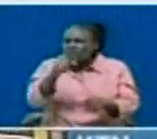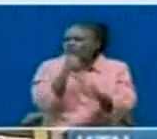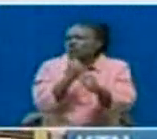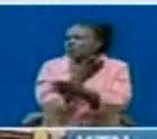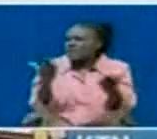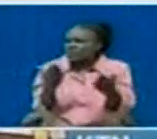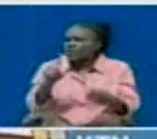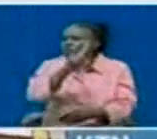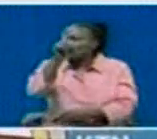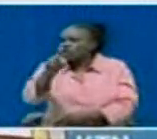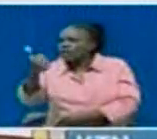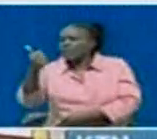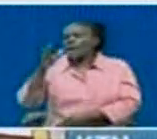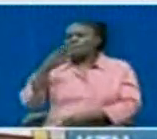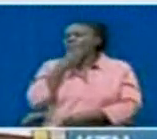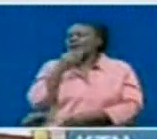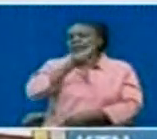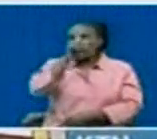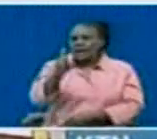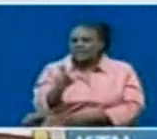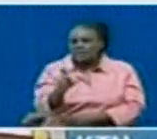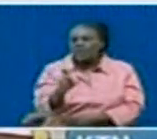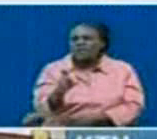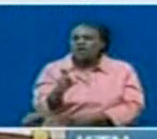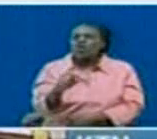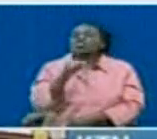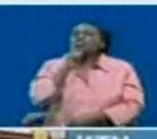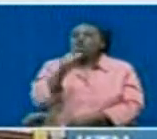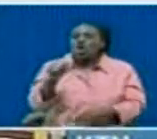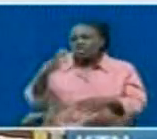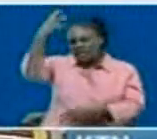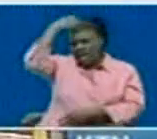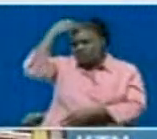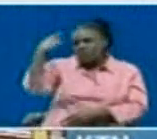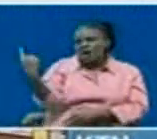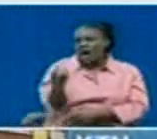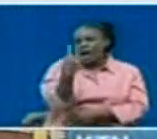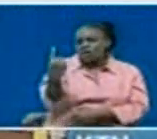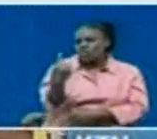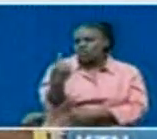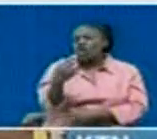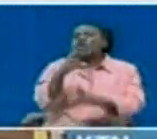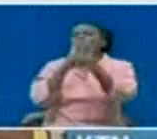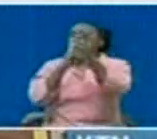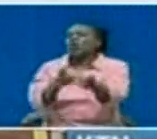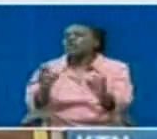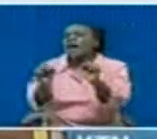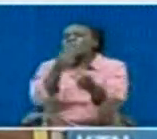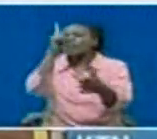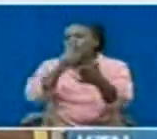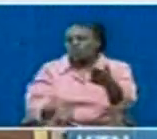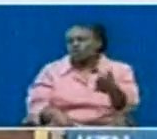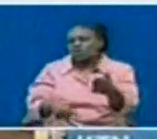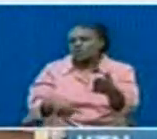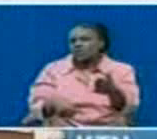question by Chafet Ngetich. Finally, Yusuf Omete says, it is not Lamu alone. What happened to the Ndungu report? Postponing problems is what we are